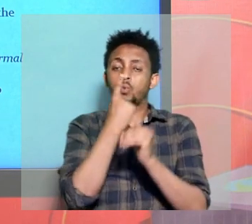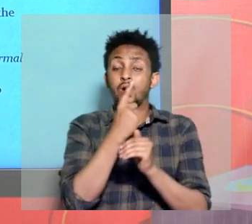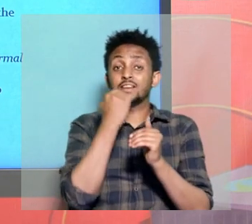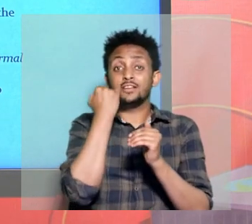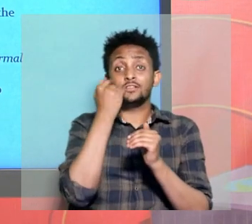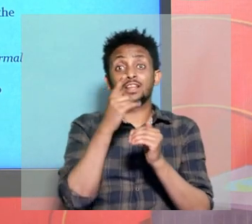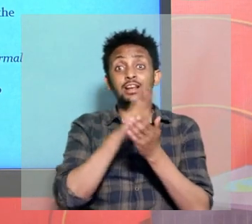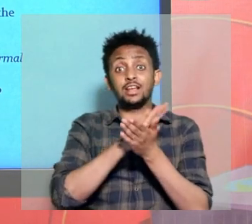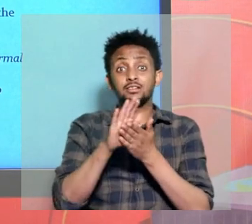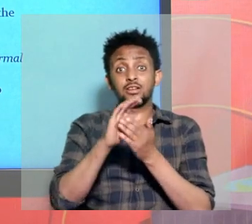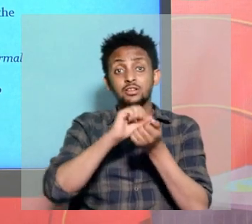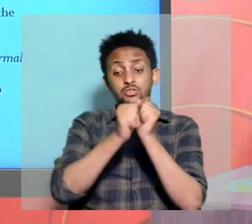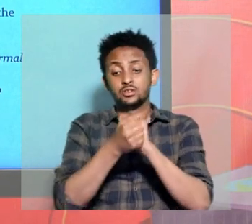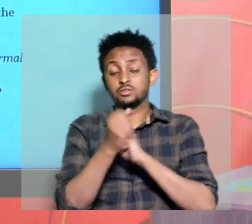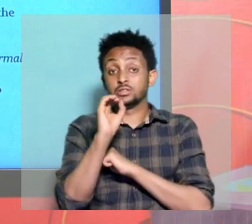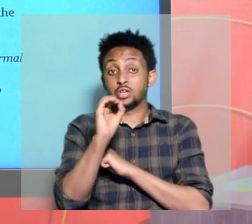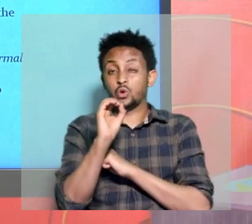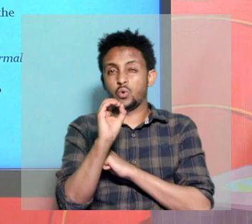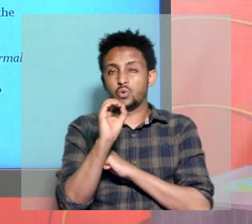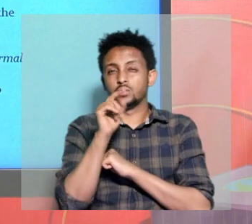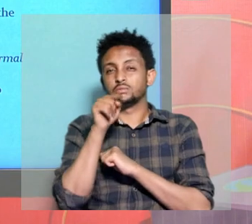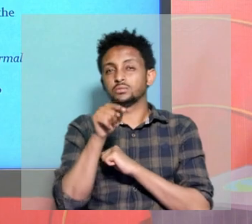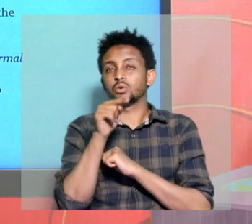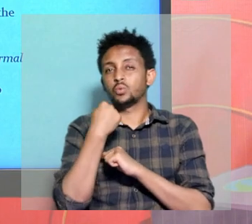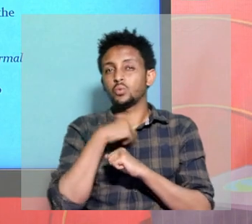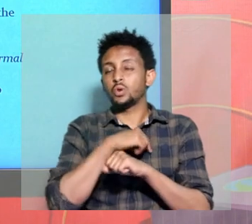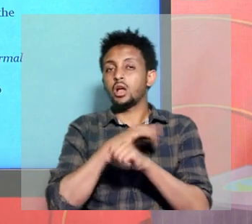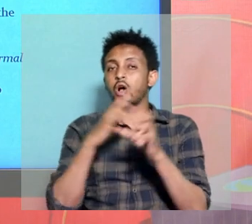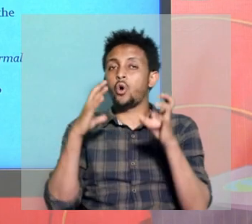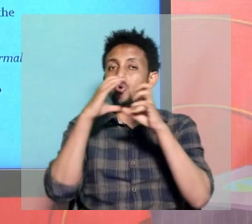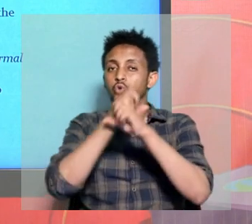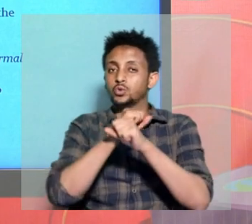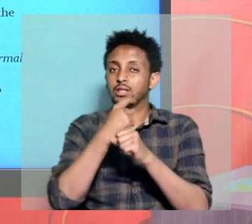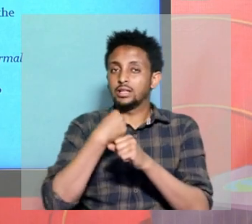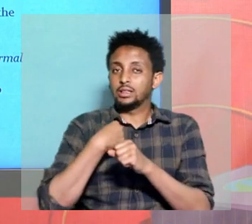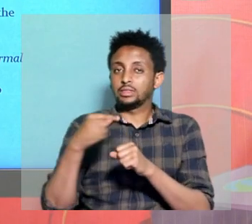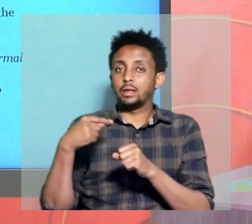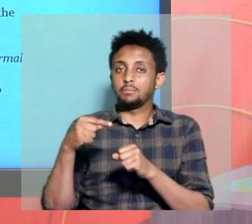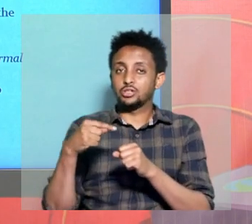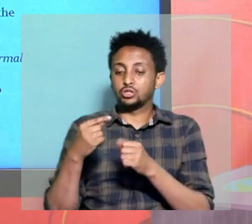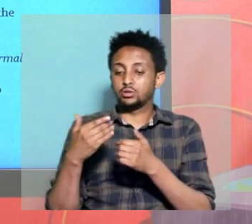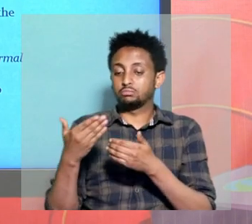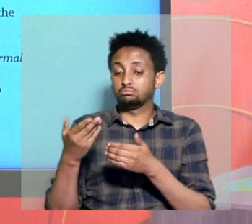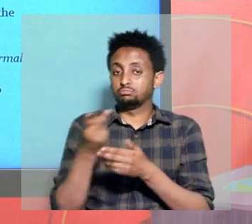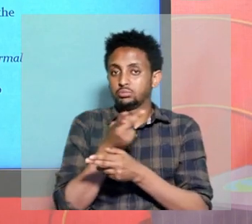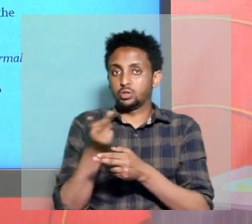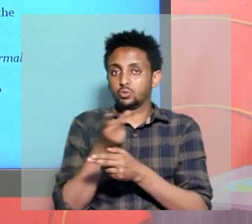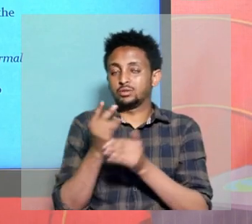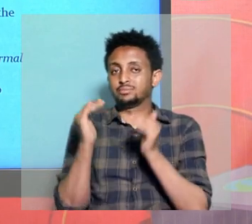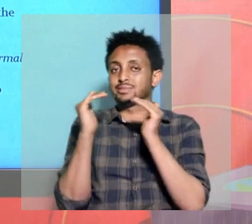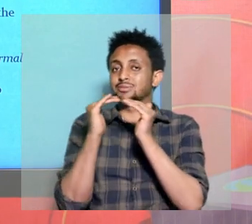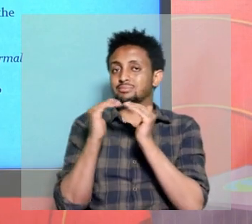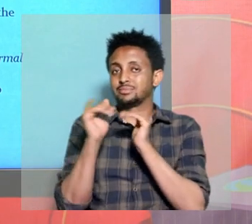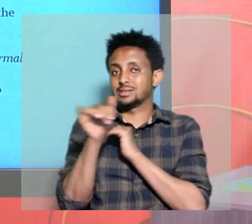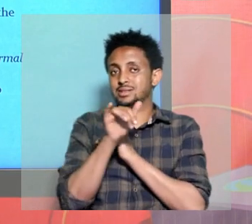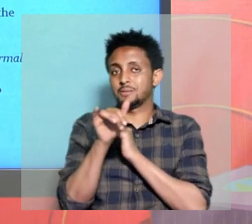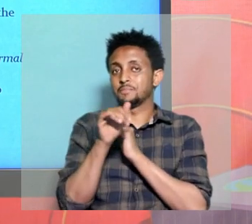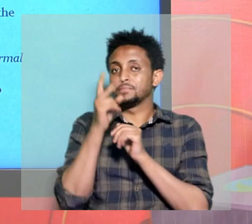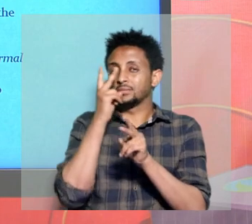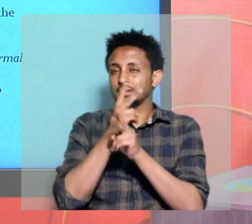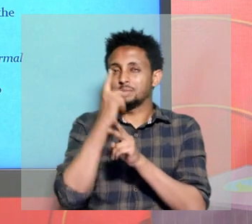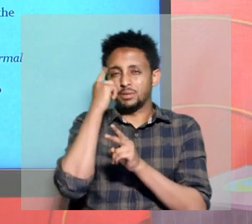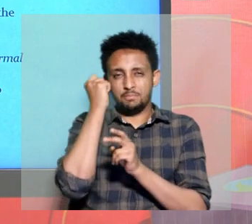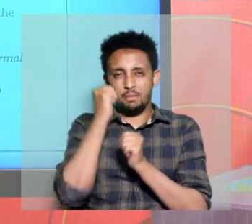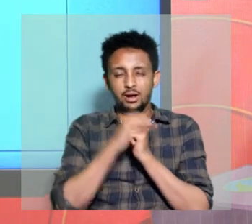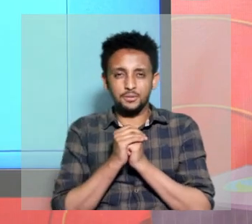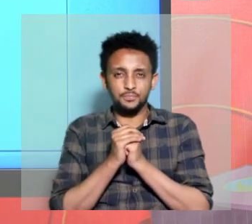if the net heat exchange between them is zero, so that you can conclude the temperature between the two bodies is the same. So keeping this in